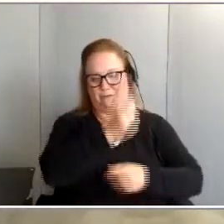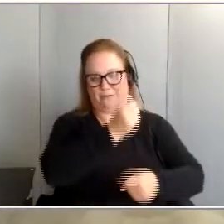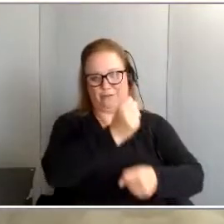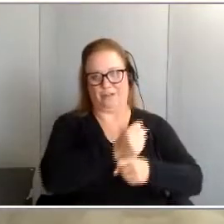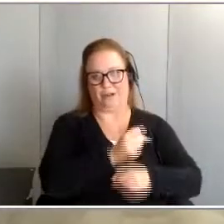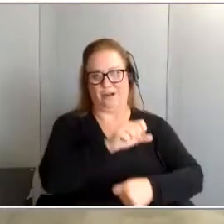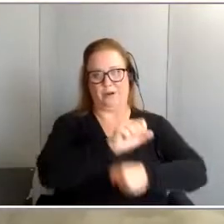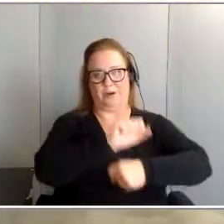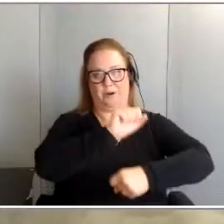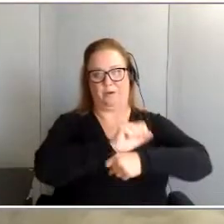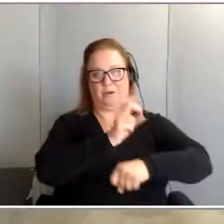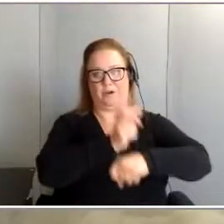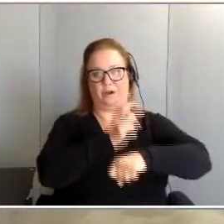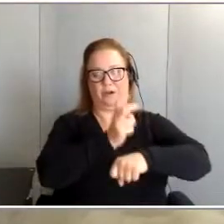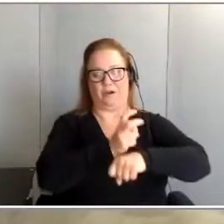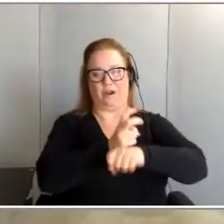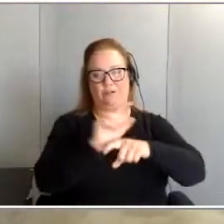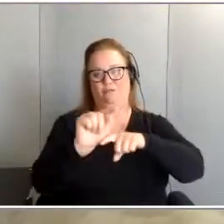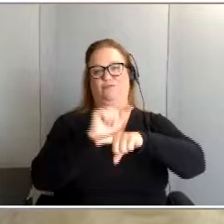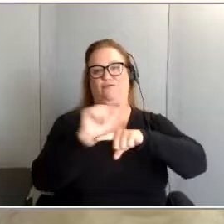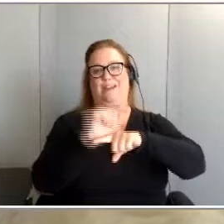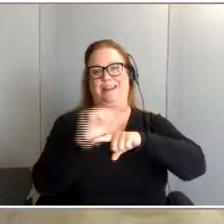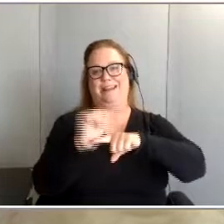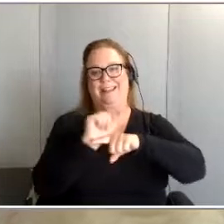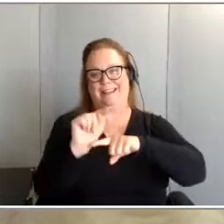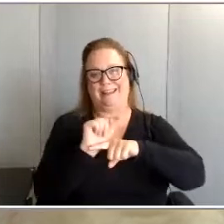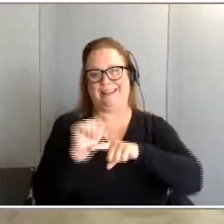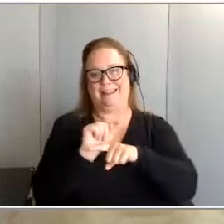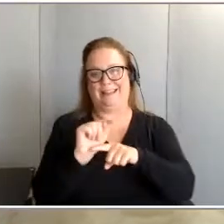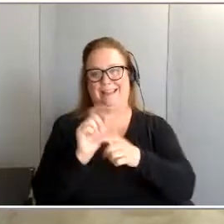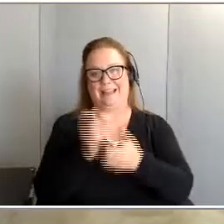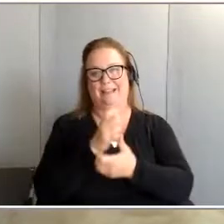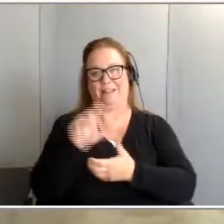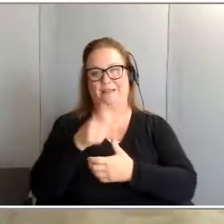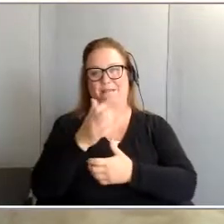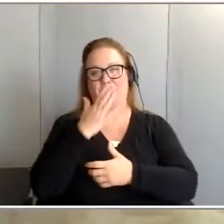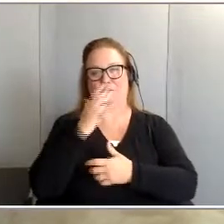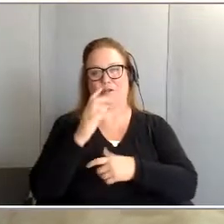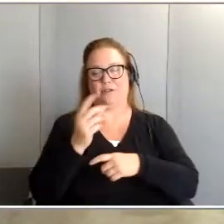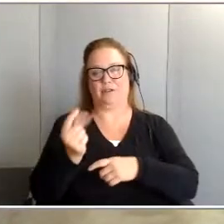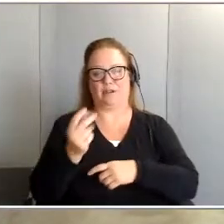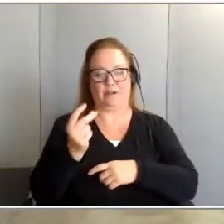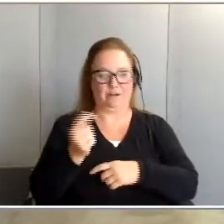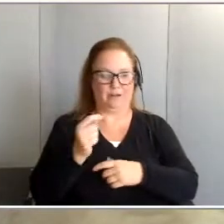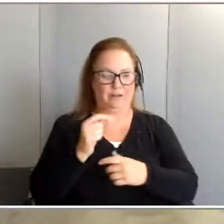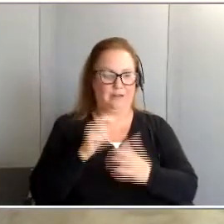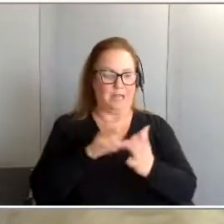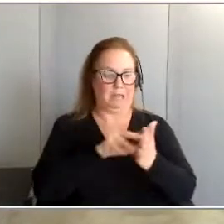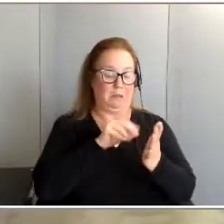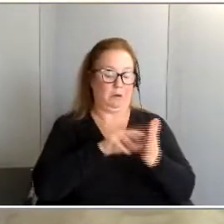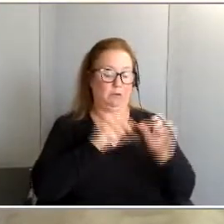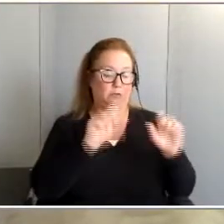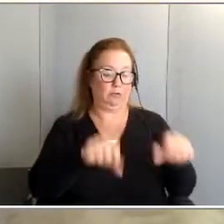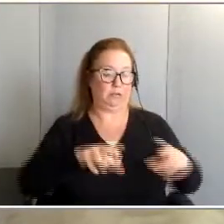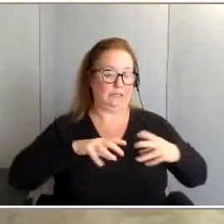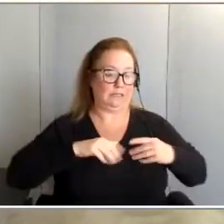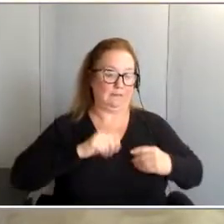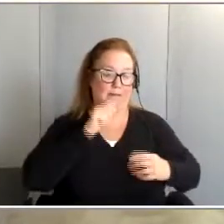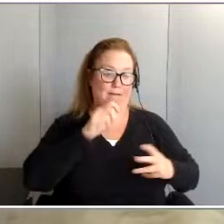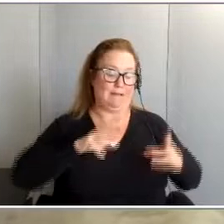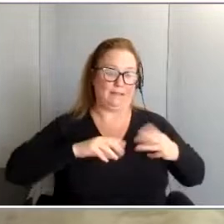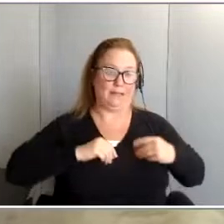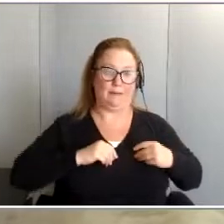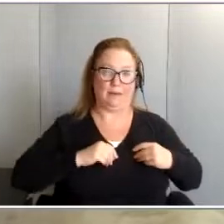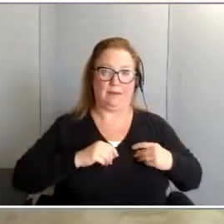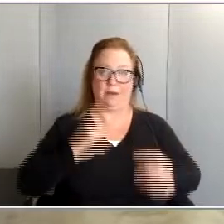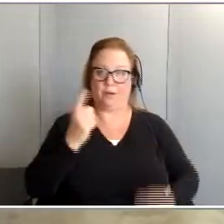very hard on obedience and other things that make him a good dog, and learning what's acceptable and what's not. And Is he your only